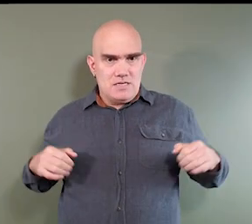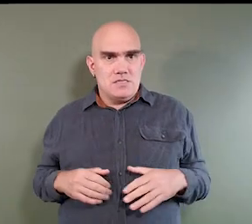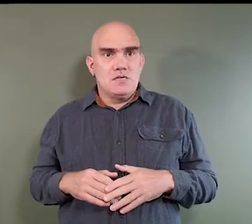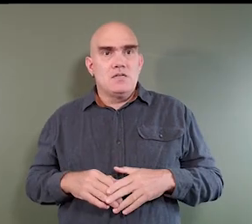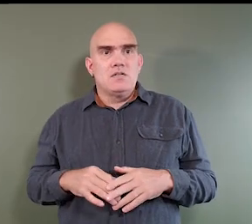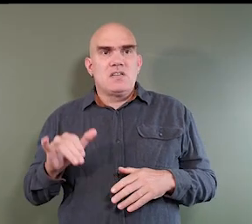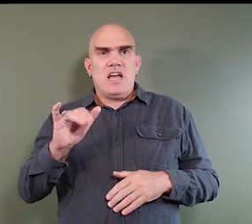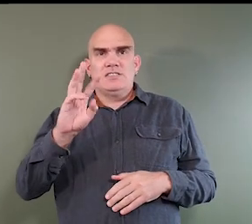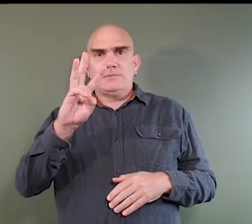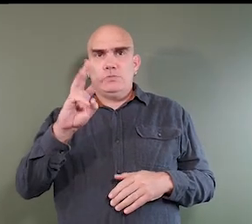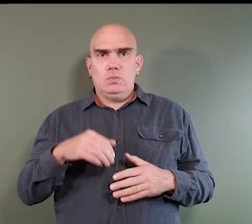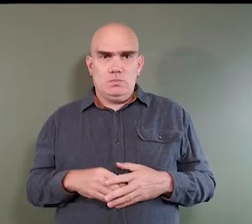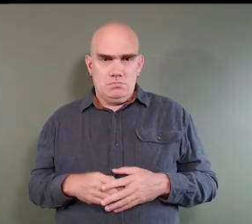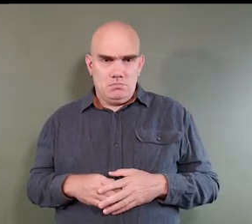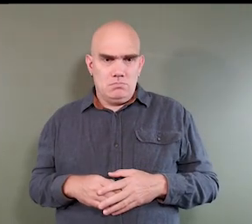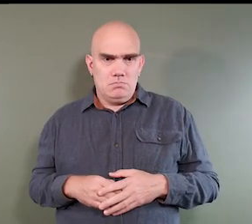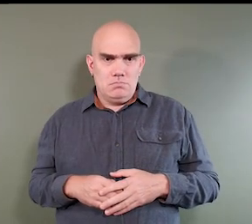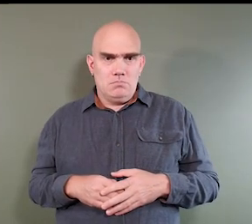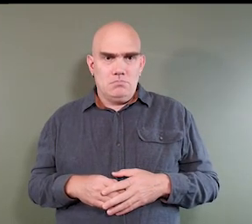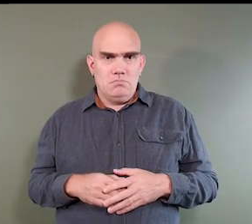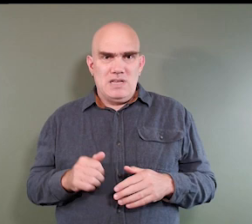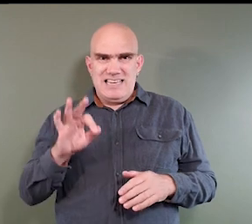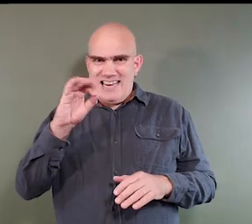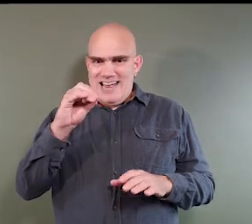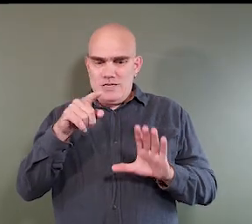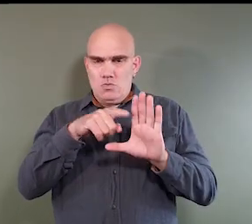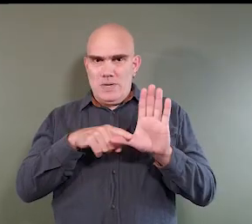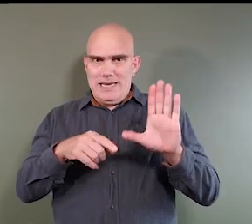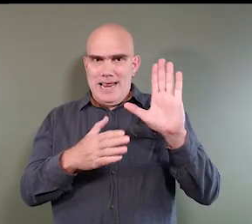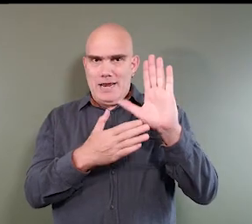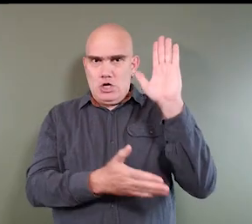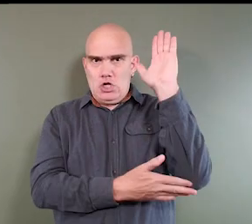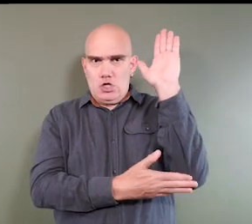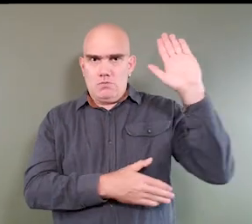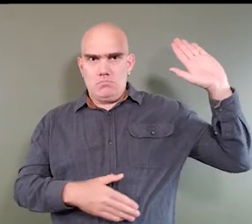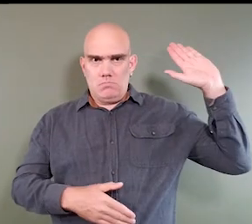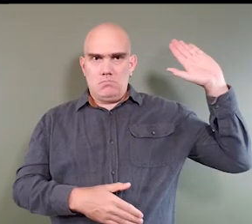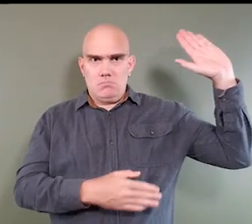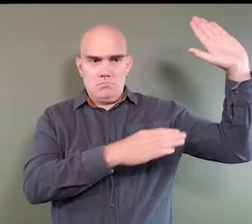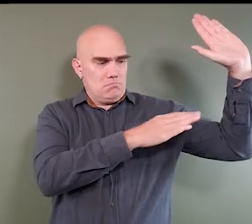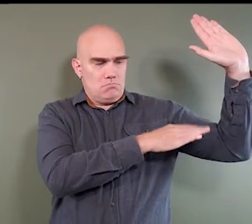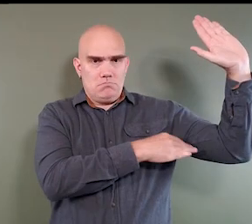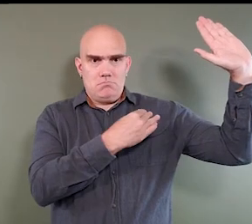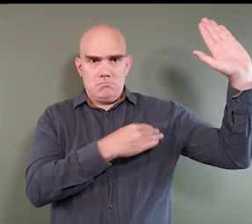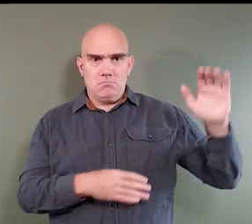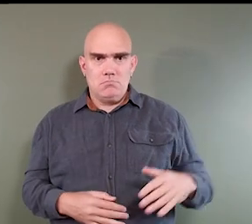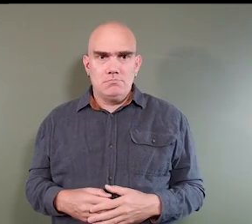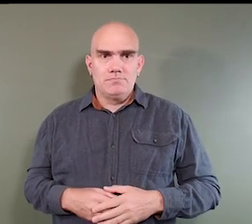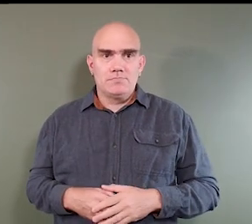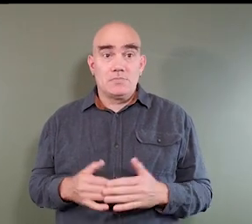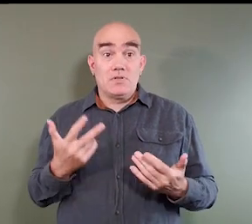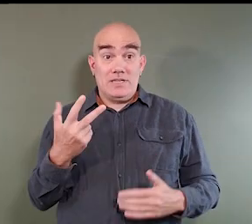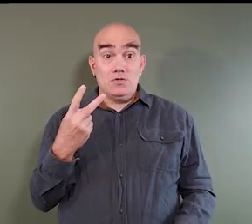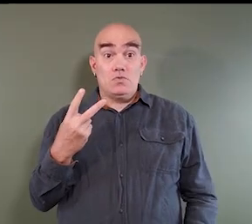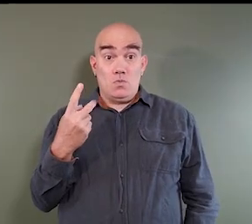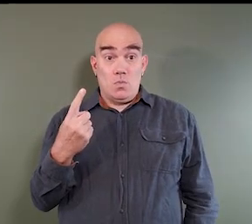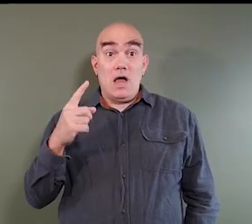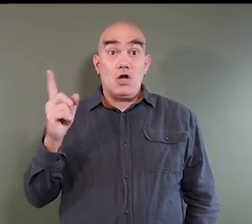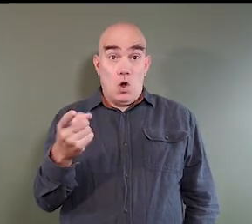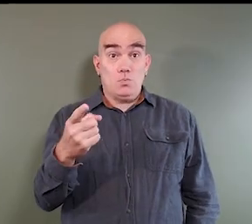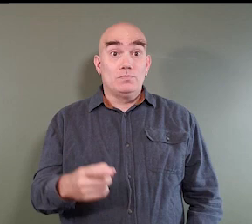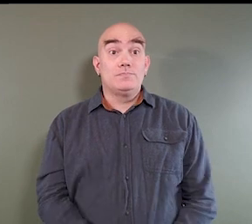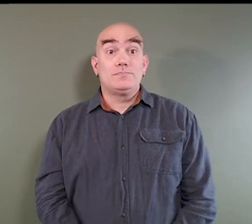to like a W at a 90-degree angle in your elbows. And in 3, 2, 1, let's go with these